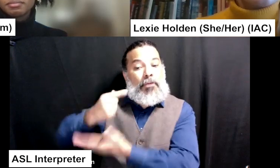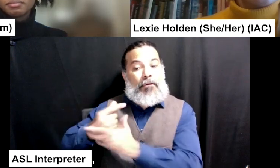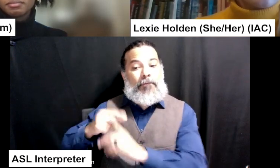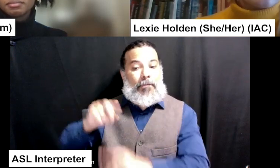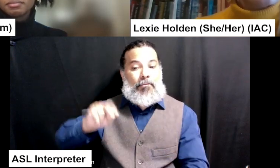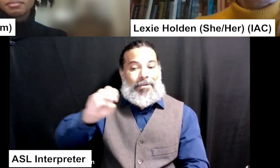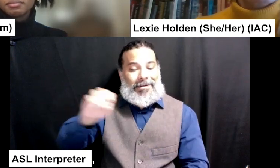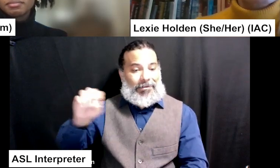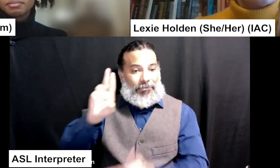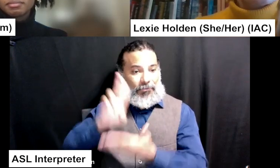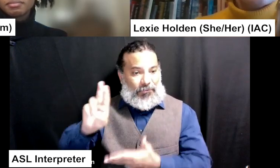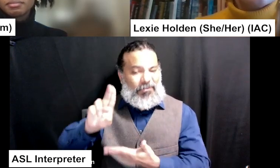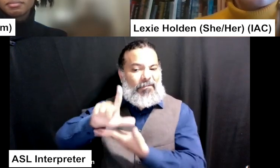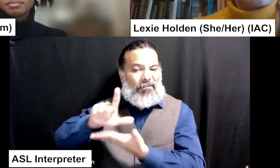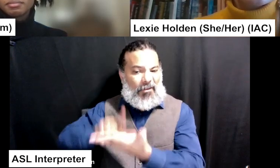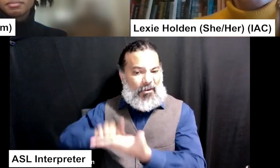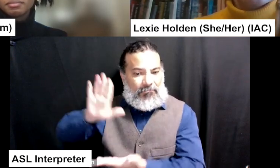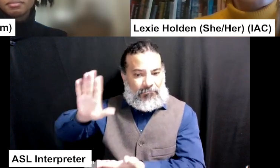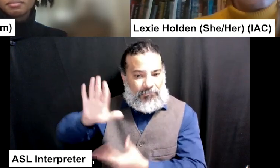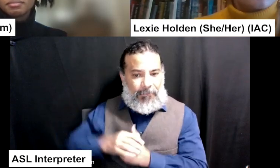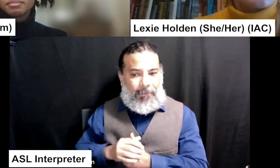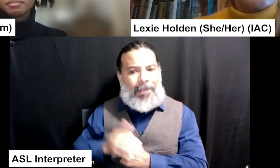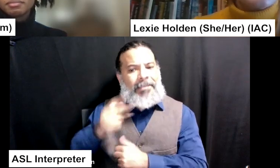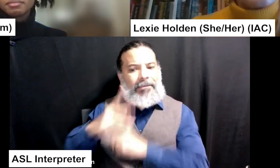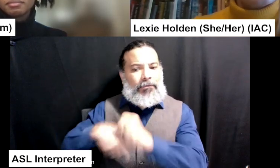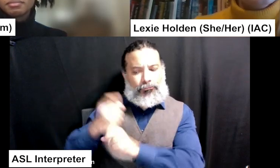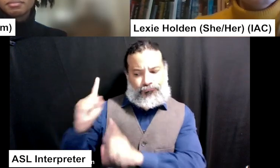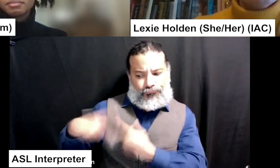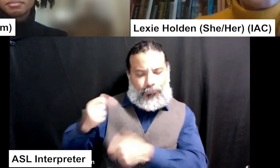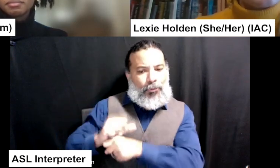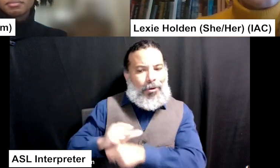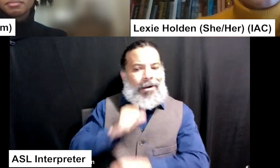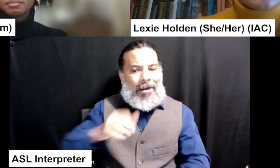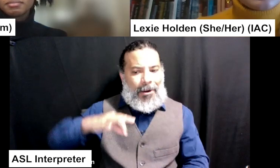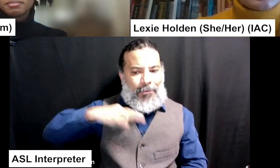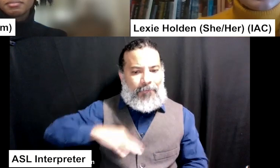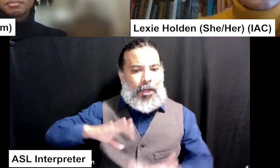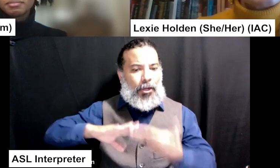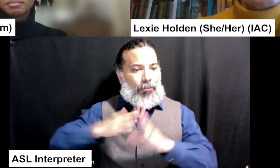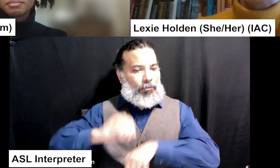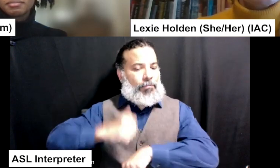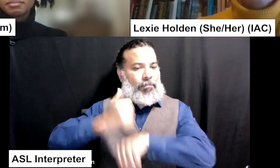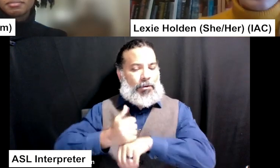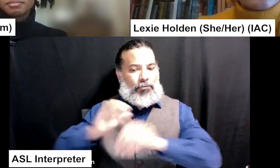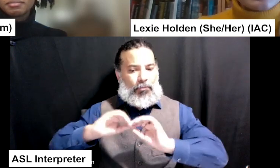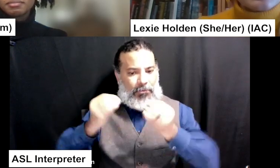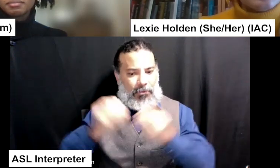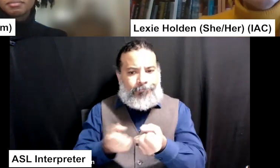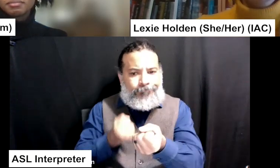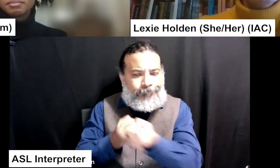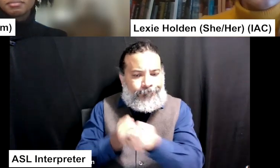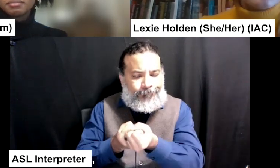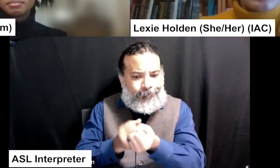University School of Law, he has spent the last several years working with nonprofit and community-based organizations, assisting with their